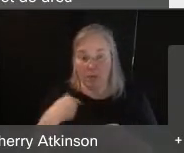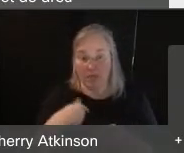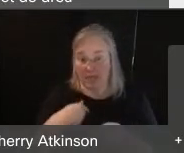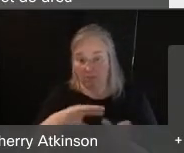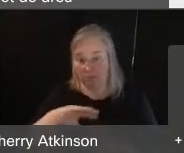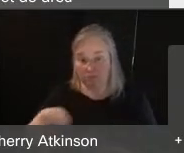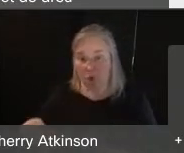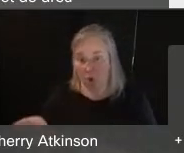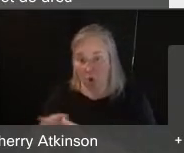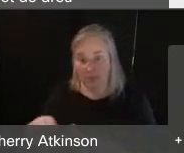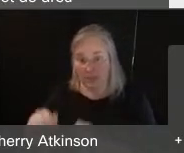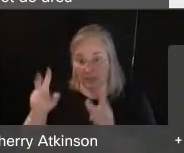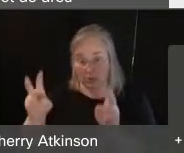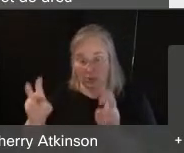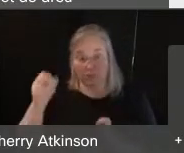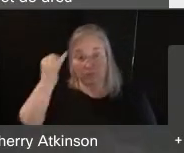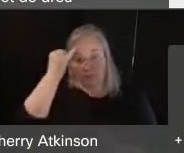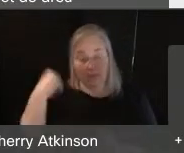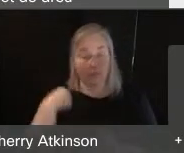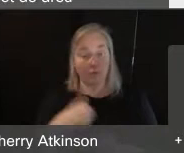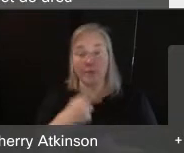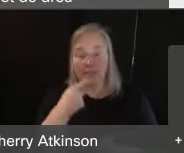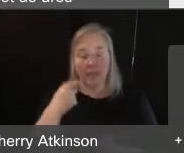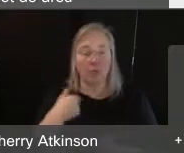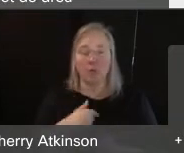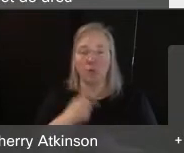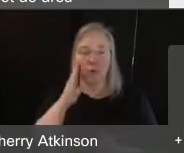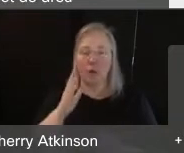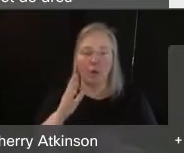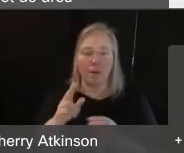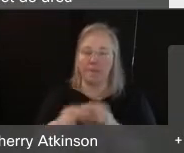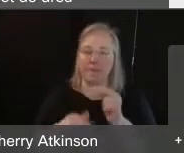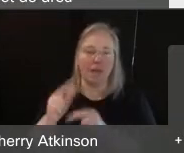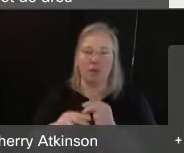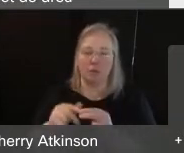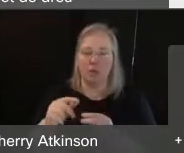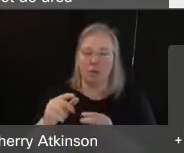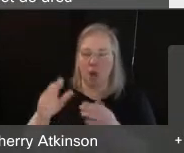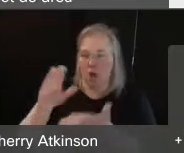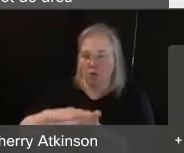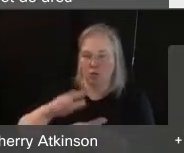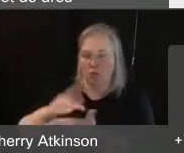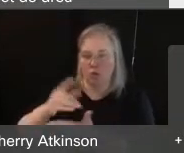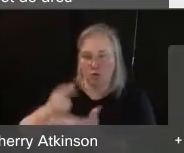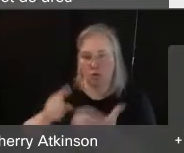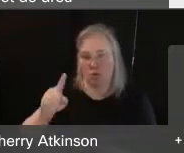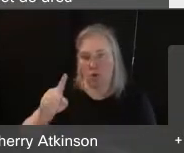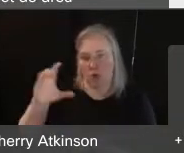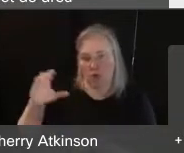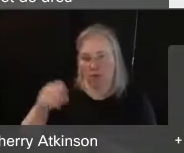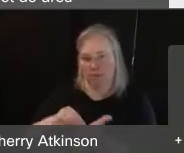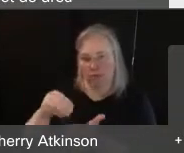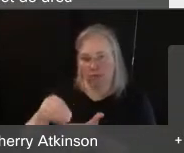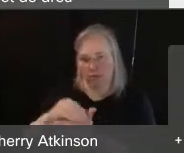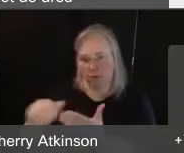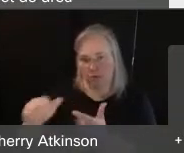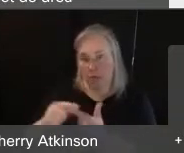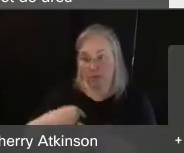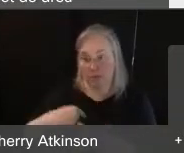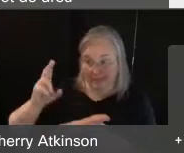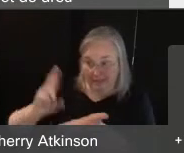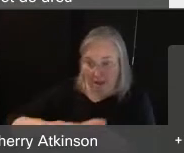If we said we're going to build $100 million school and we've signed a contract for